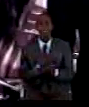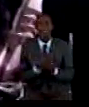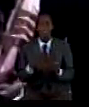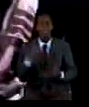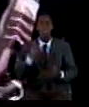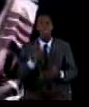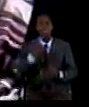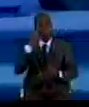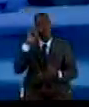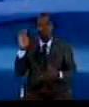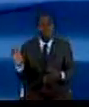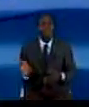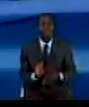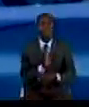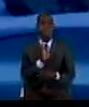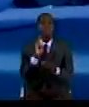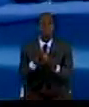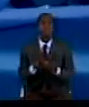never fail.